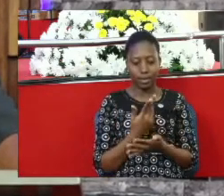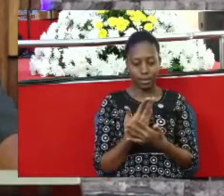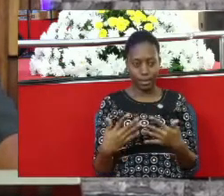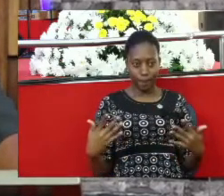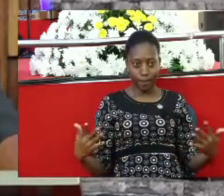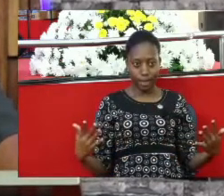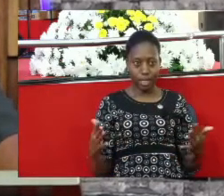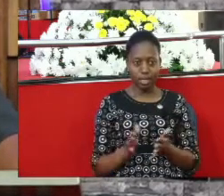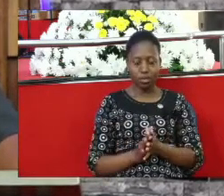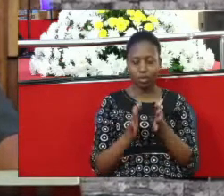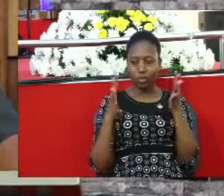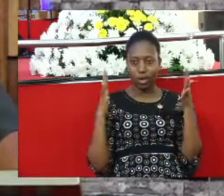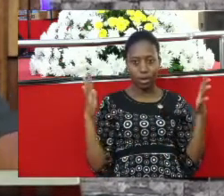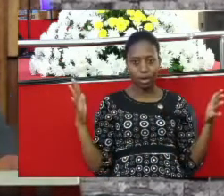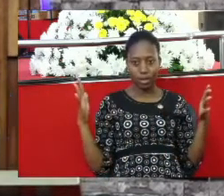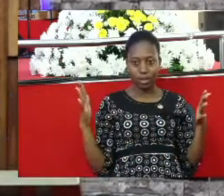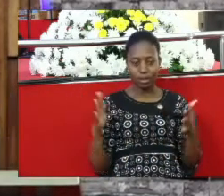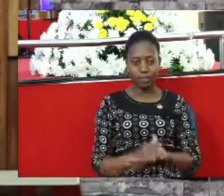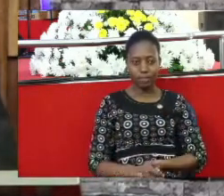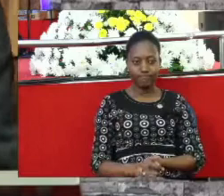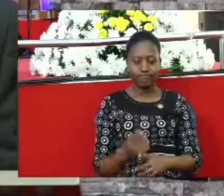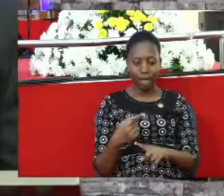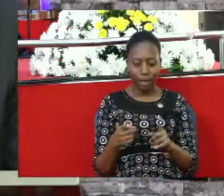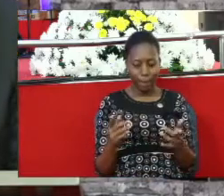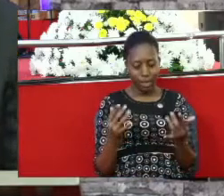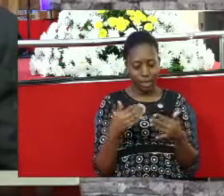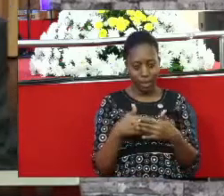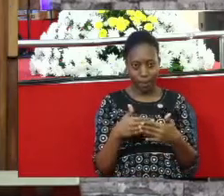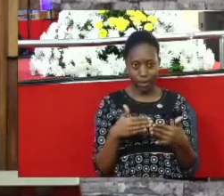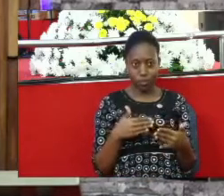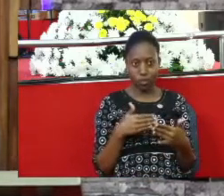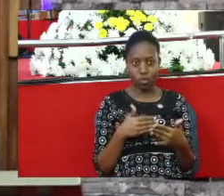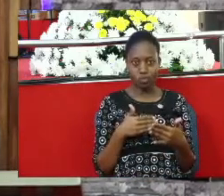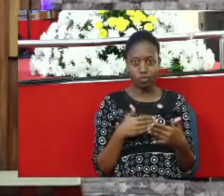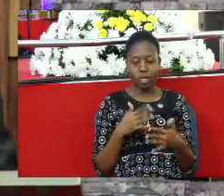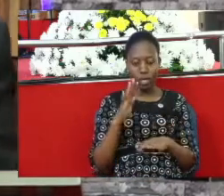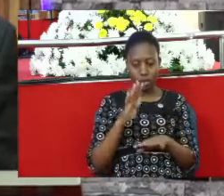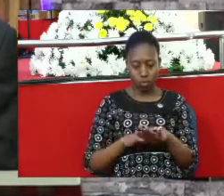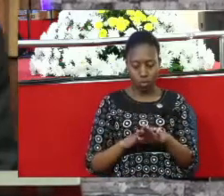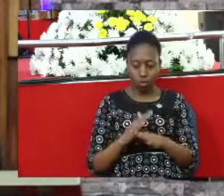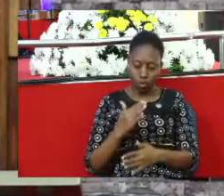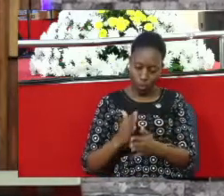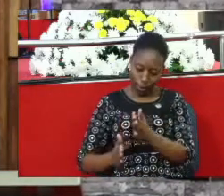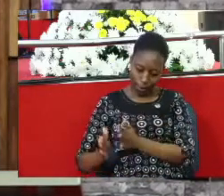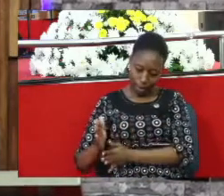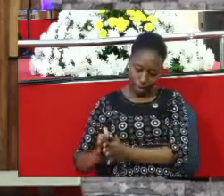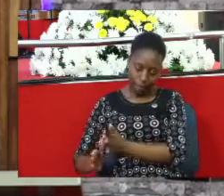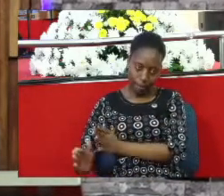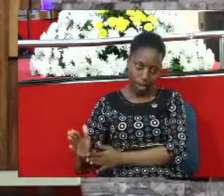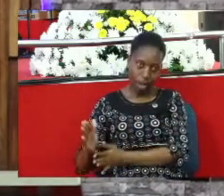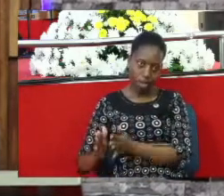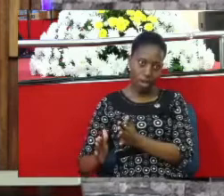it will be great. But before we do, it's good for us to prepare. Inaitwa kujitayarisha. The step